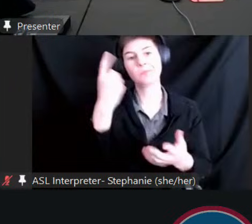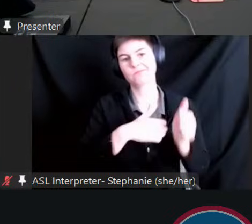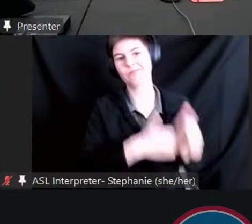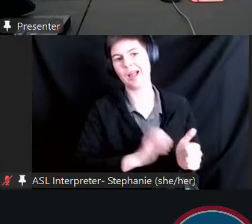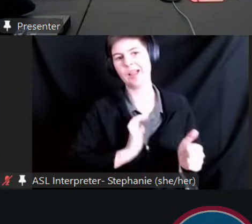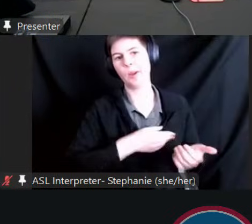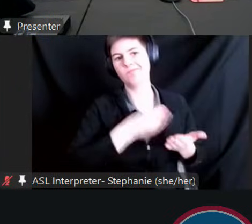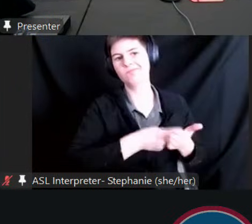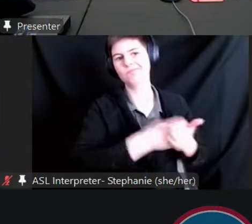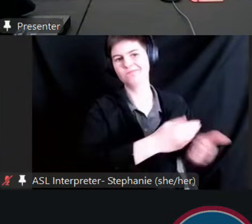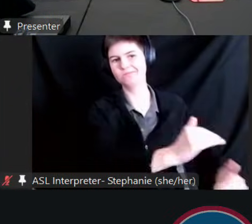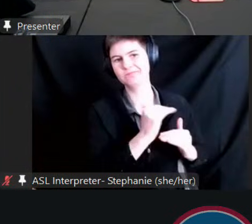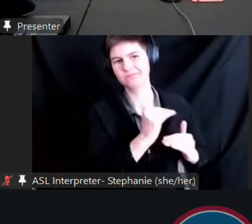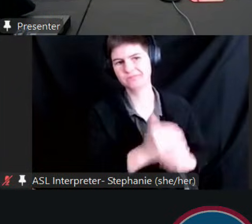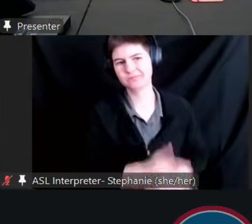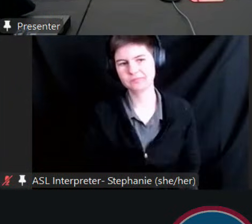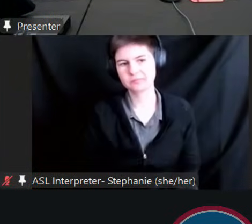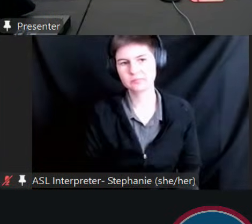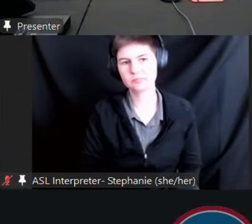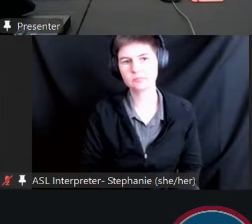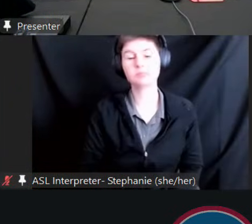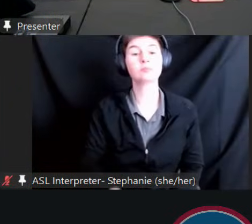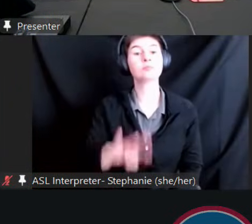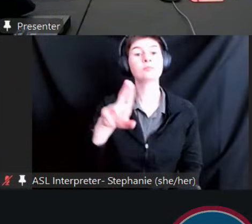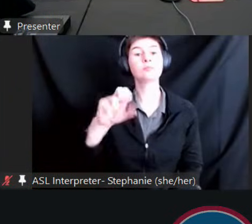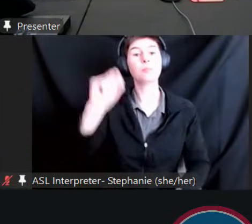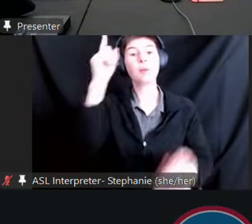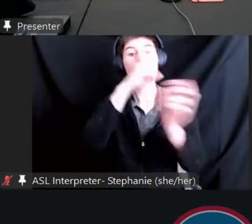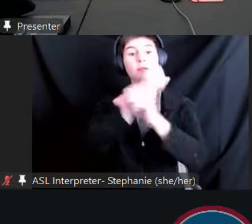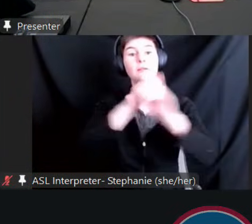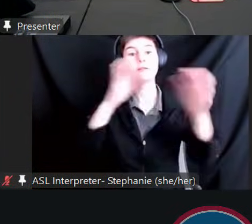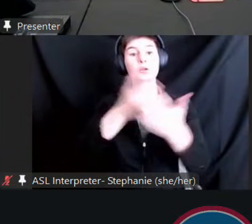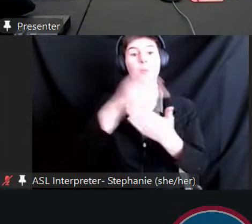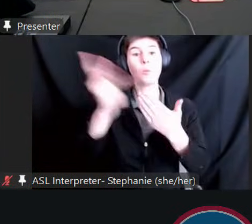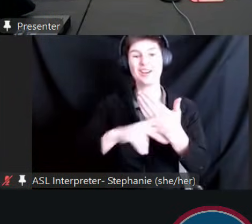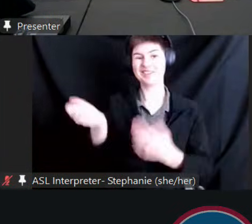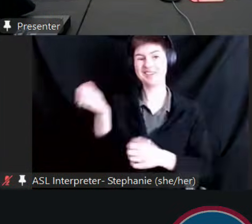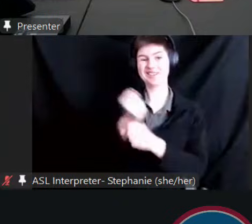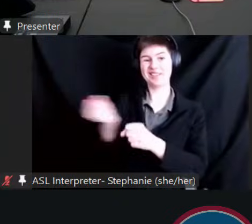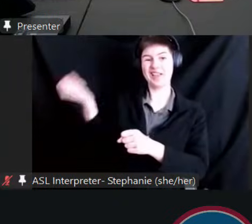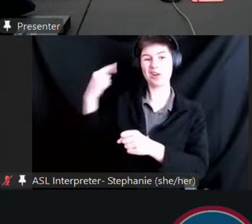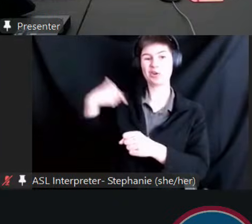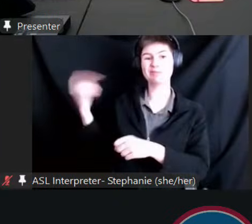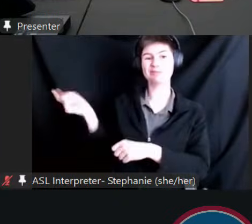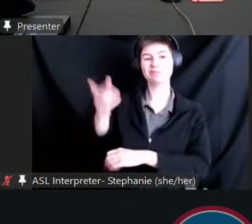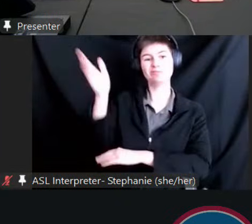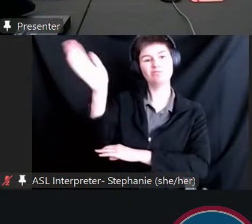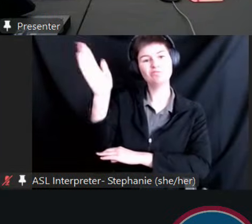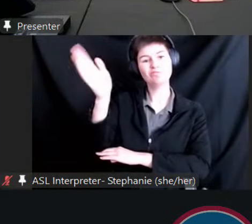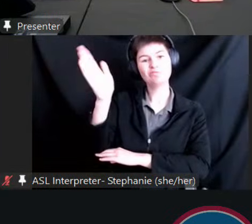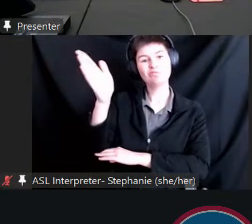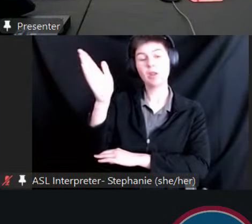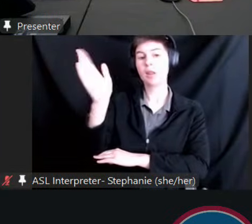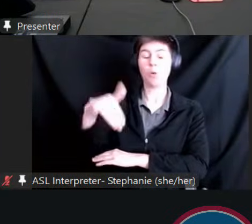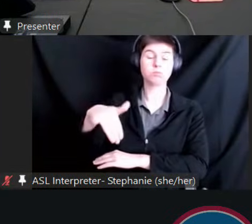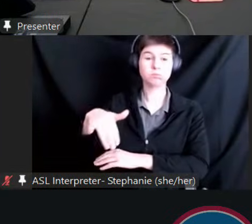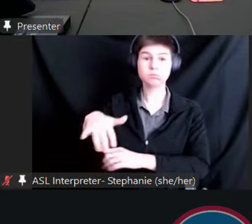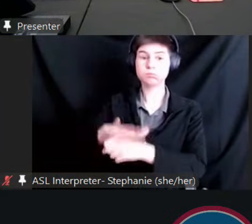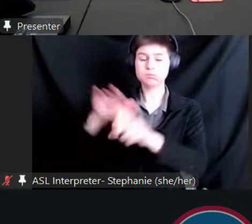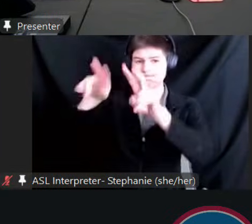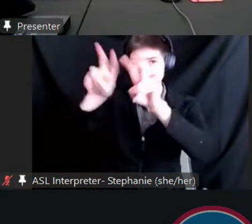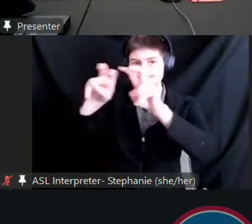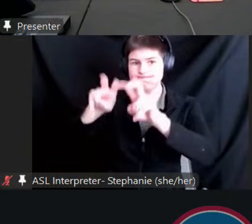So Bus Vision is what I talked to you guys about a year ago. That was an extensive analysis of the